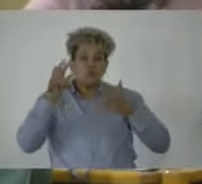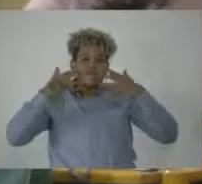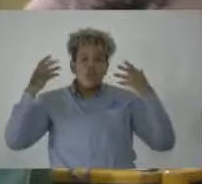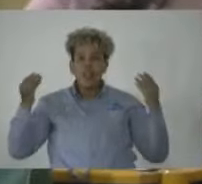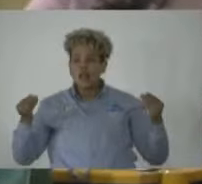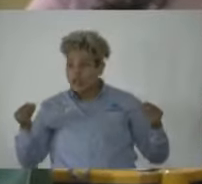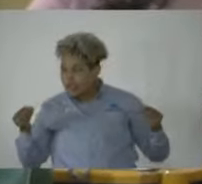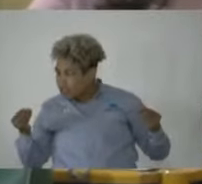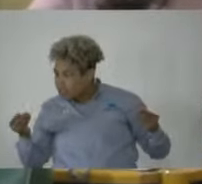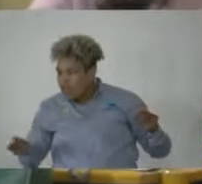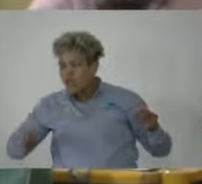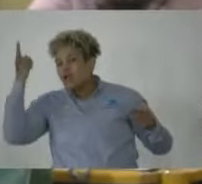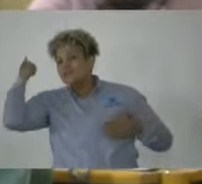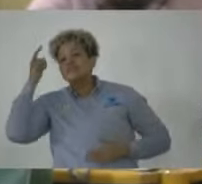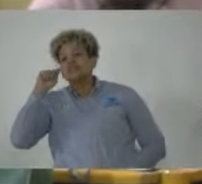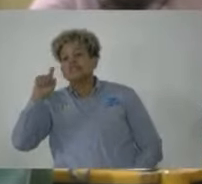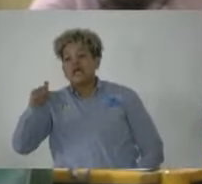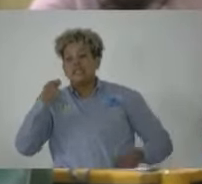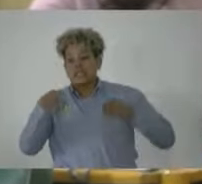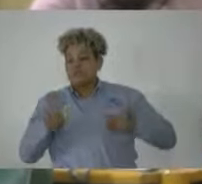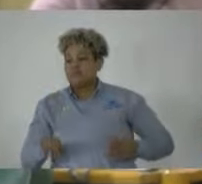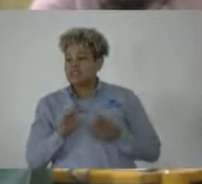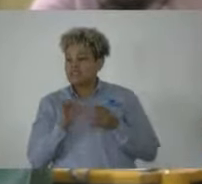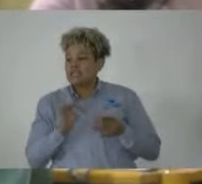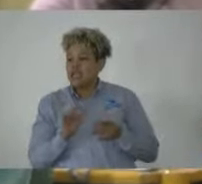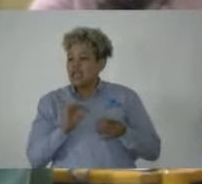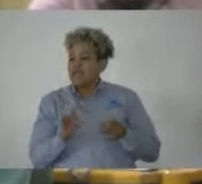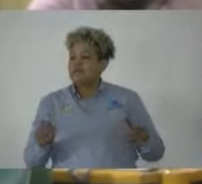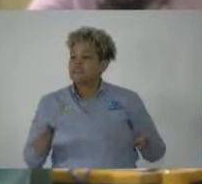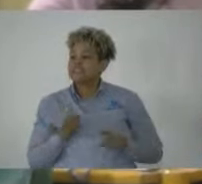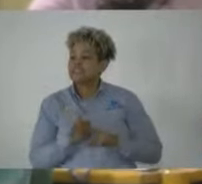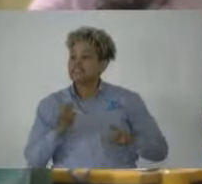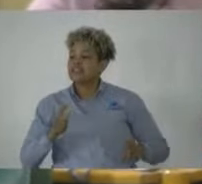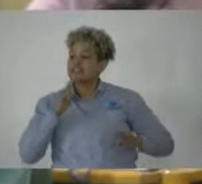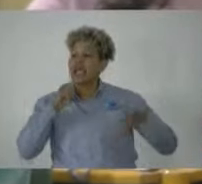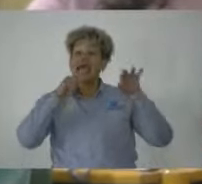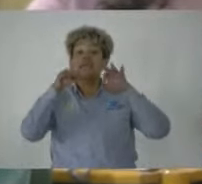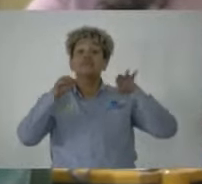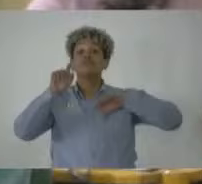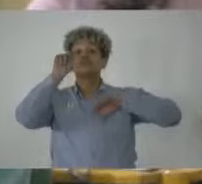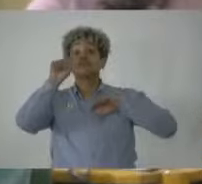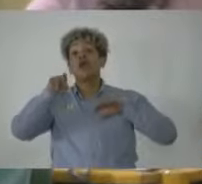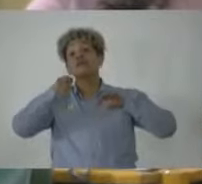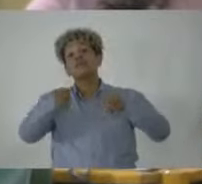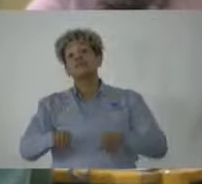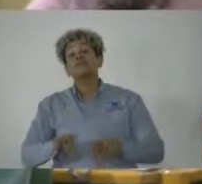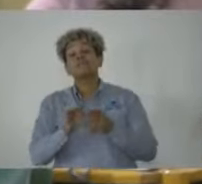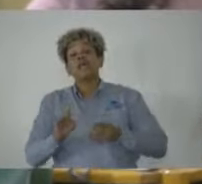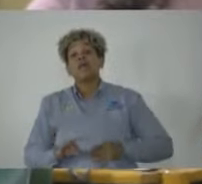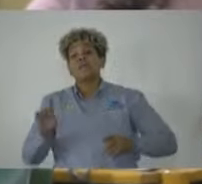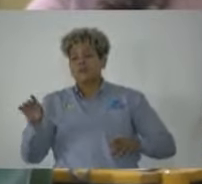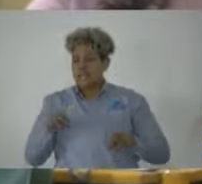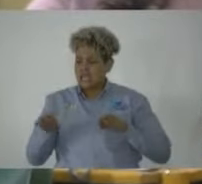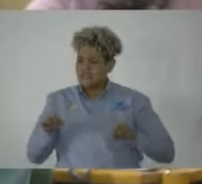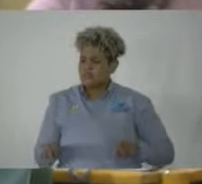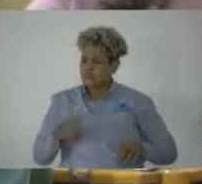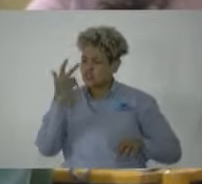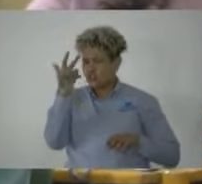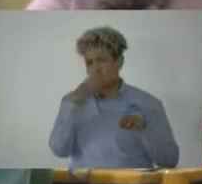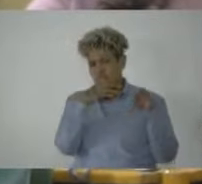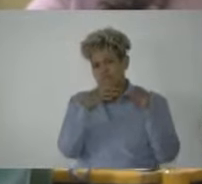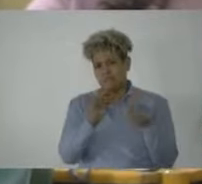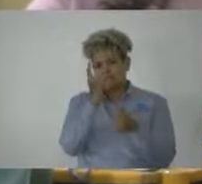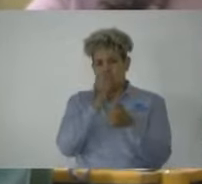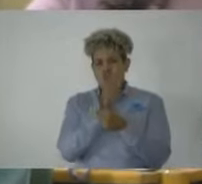see the light of day, the tax expenditure statement. And the explanations for this observation are threefold, and I'll just deal with